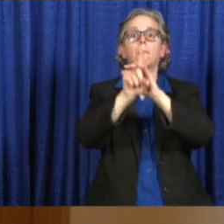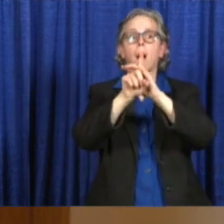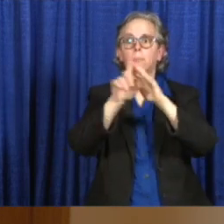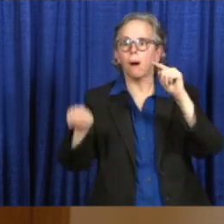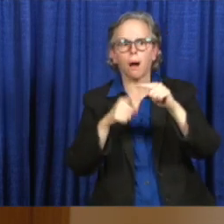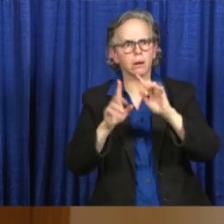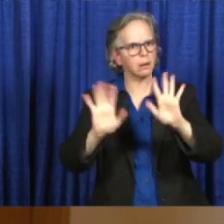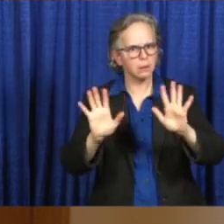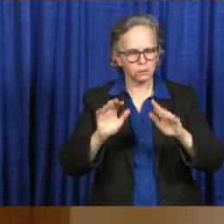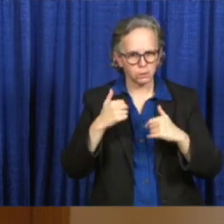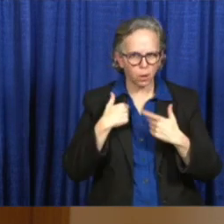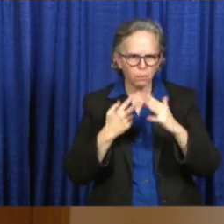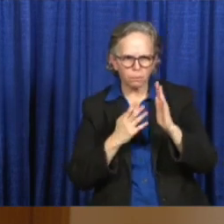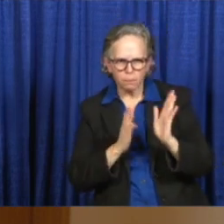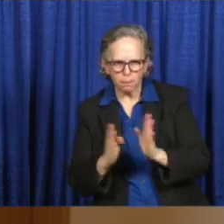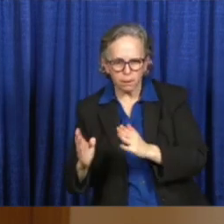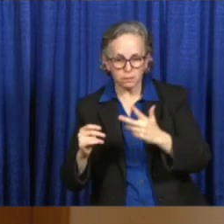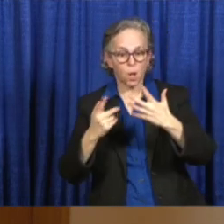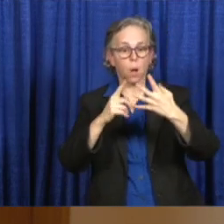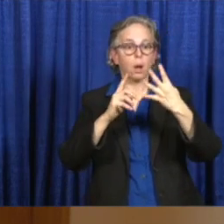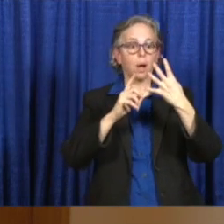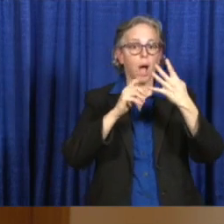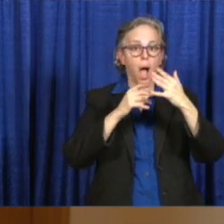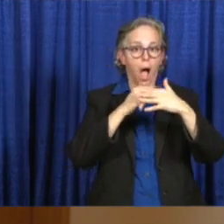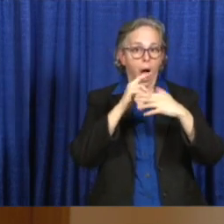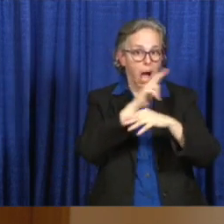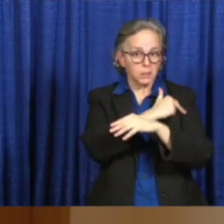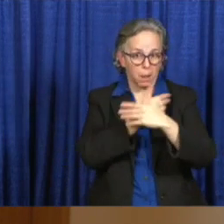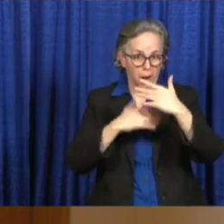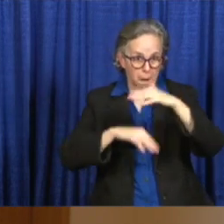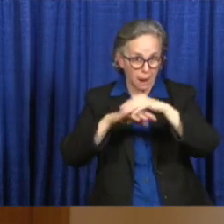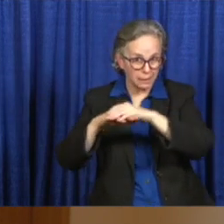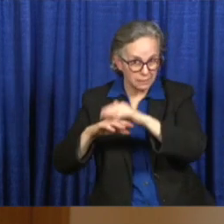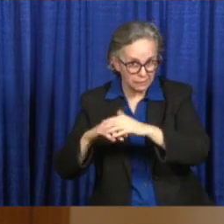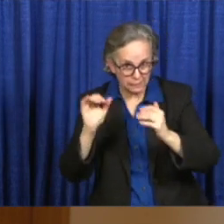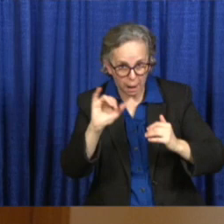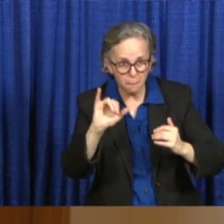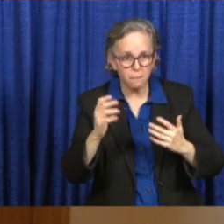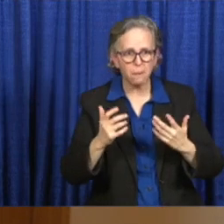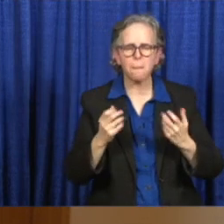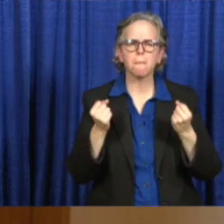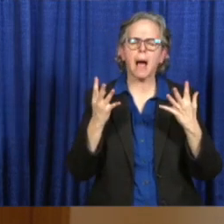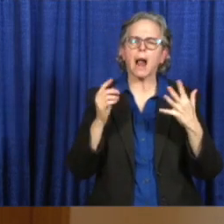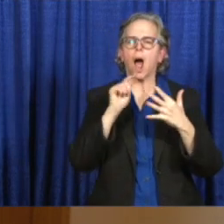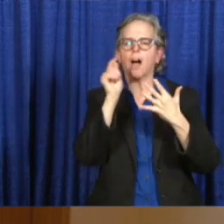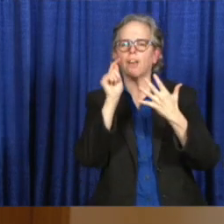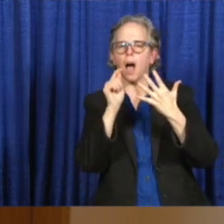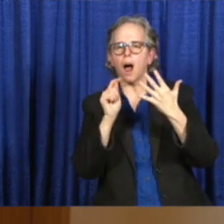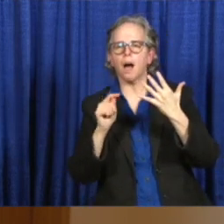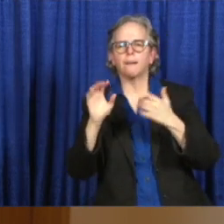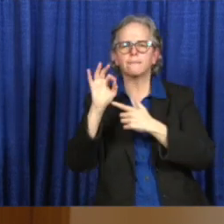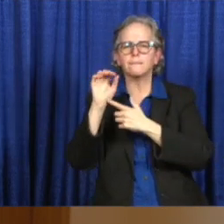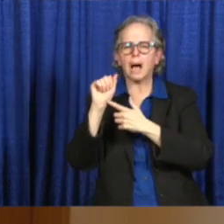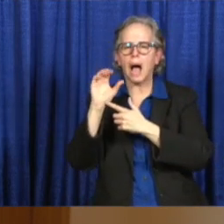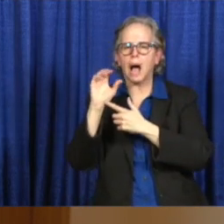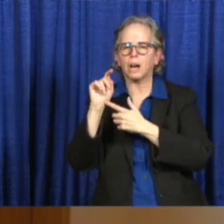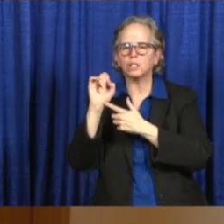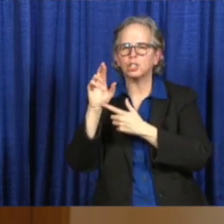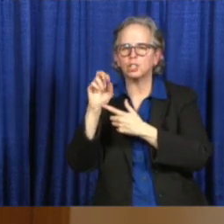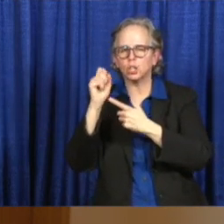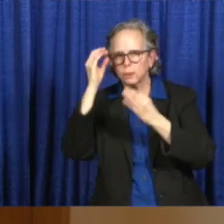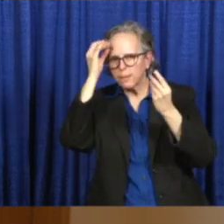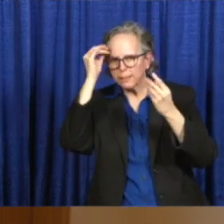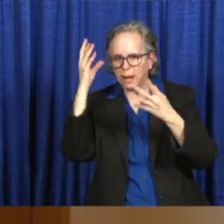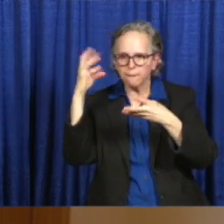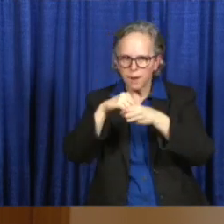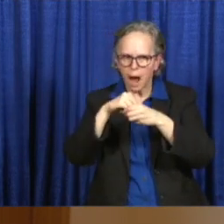hospital stabilized and built out. And there are a number of other factors that go into that. Again, beautiful,